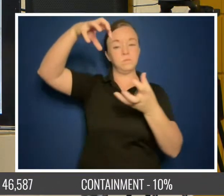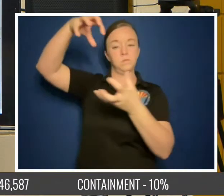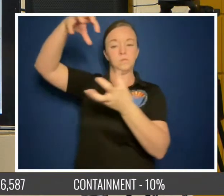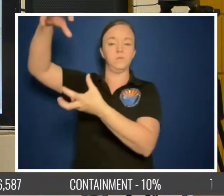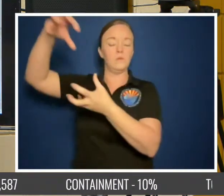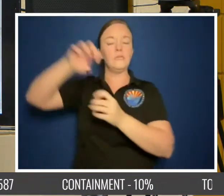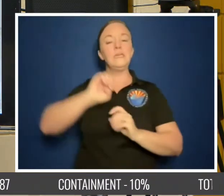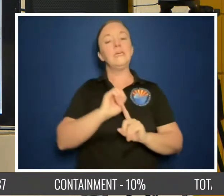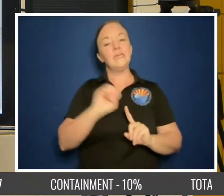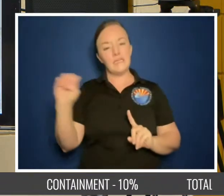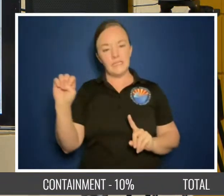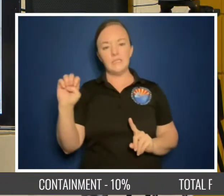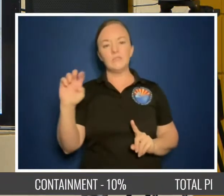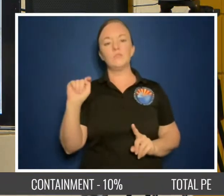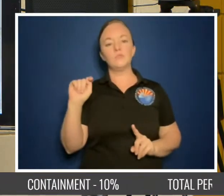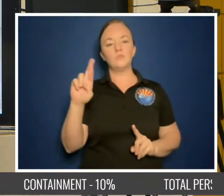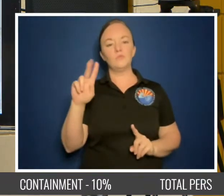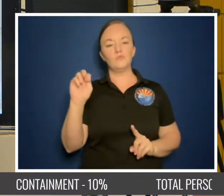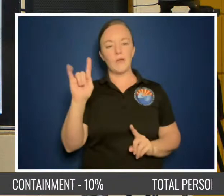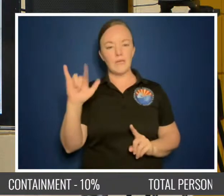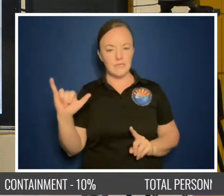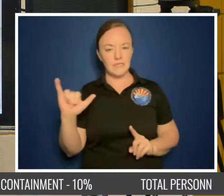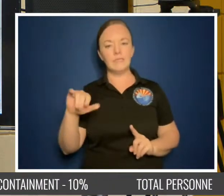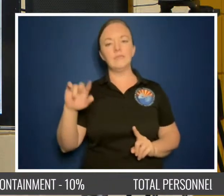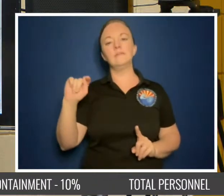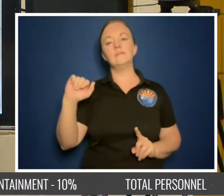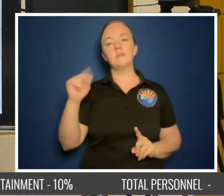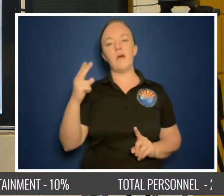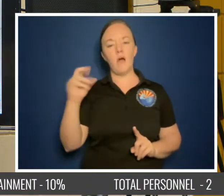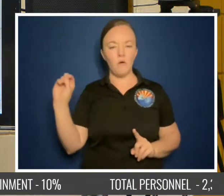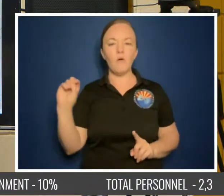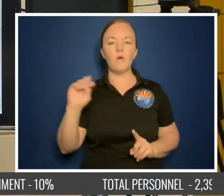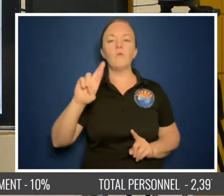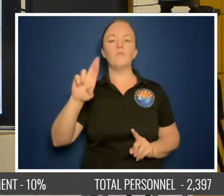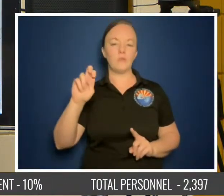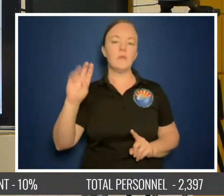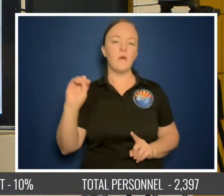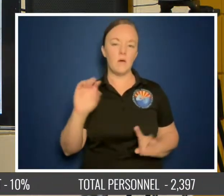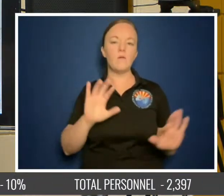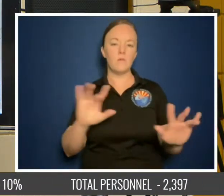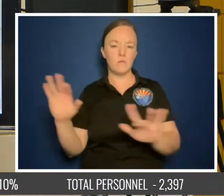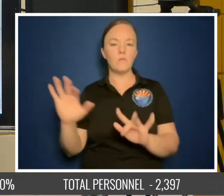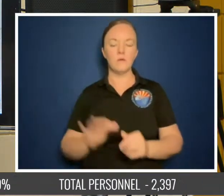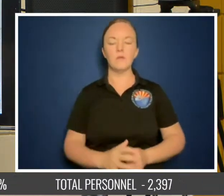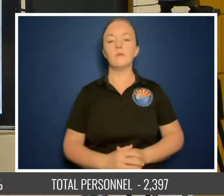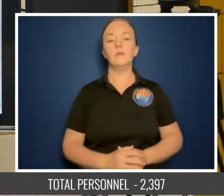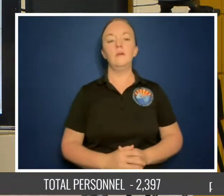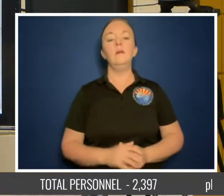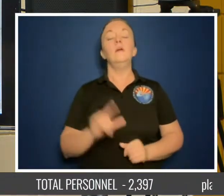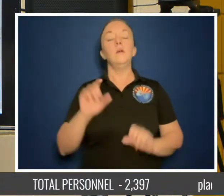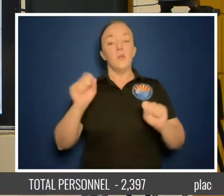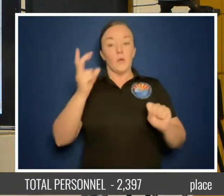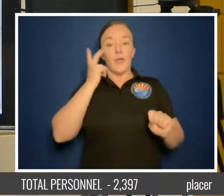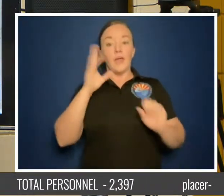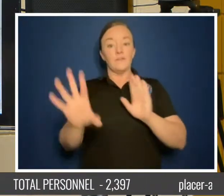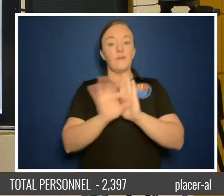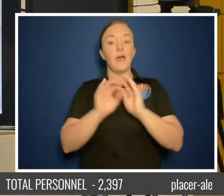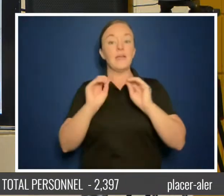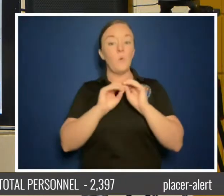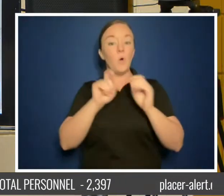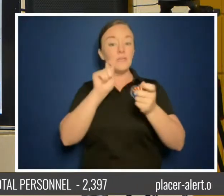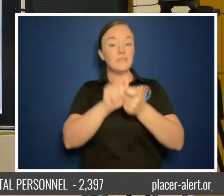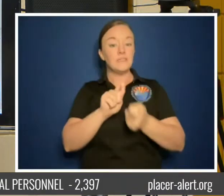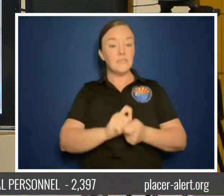Reno area. And so you can access more detailed information by clicking on any one of